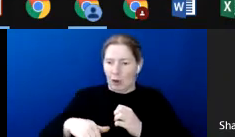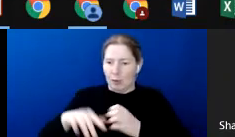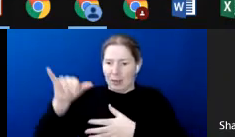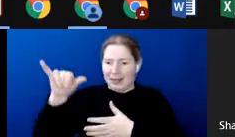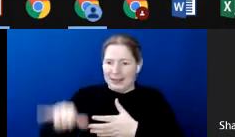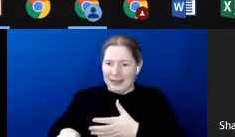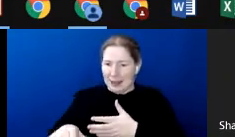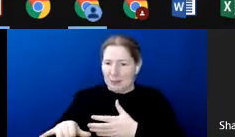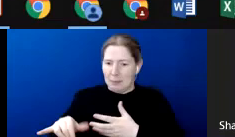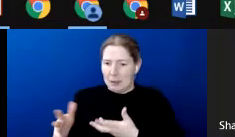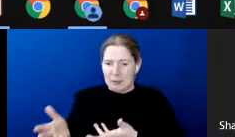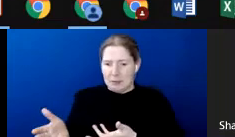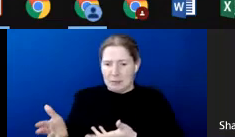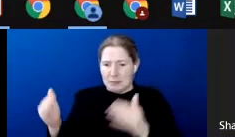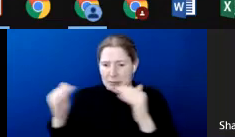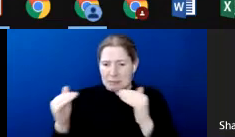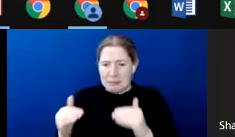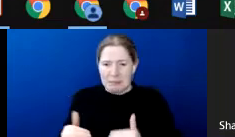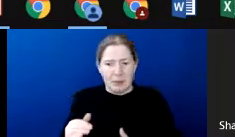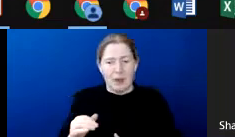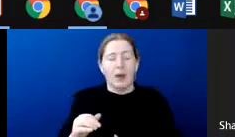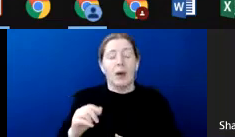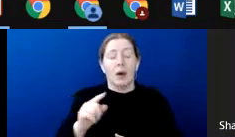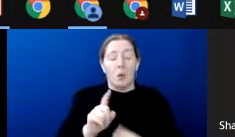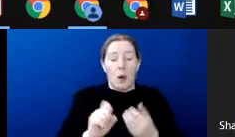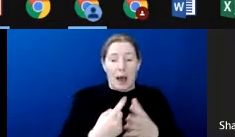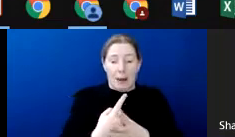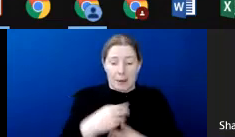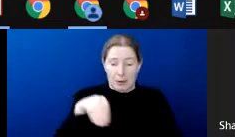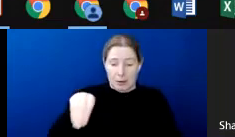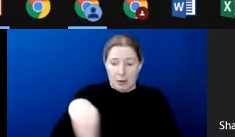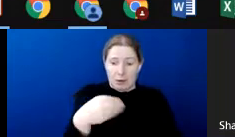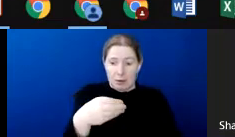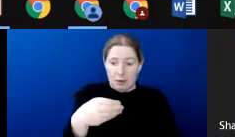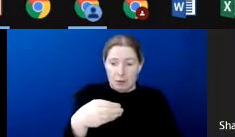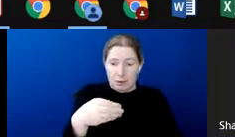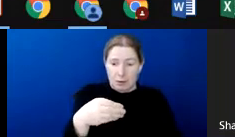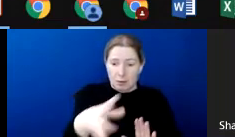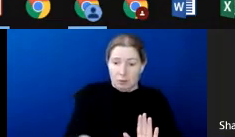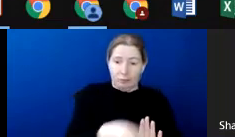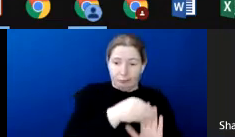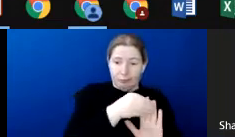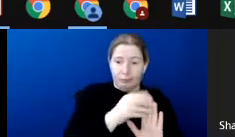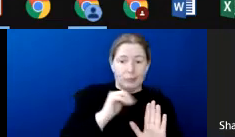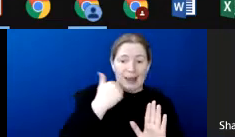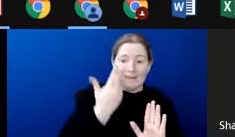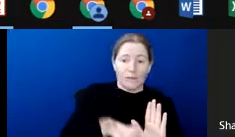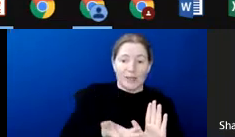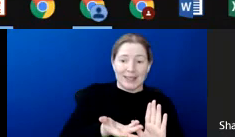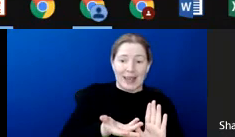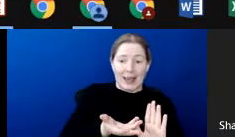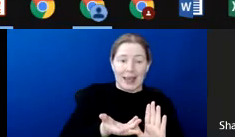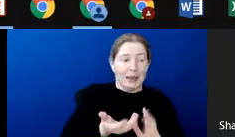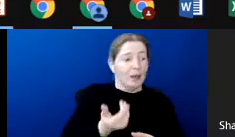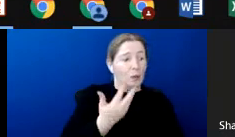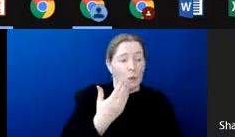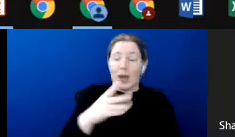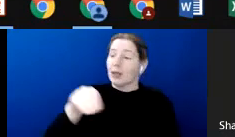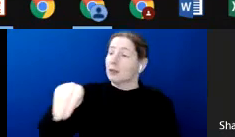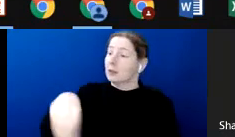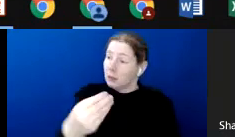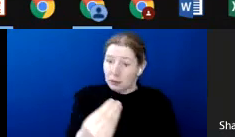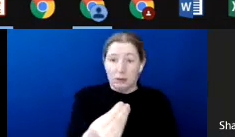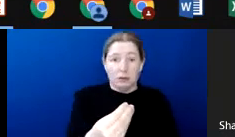that you will get transactions from the bank on a daily basis whenever the user uses